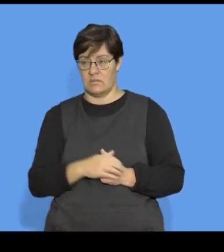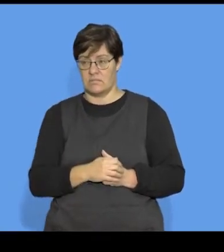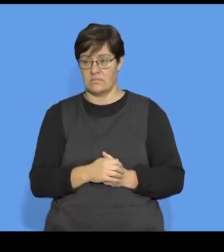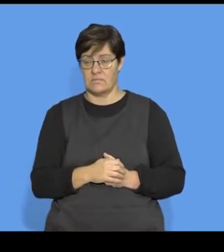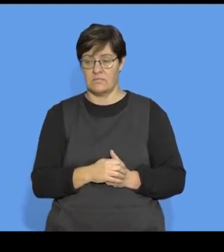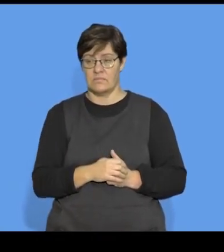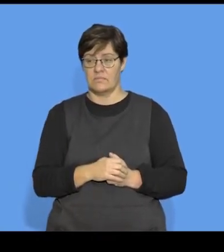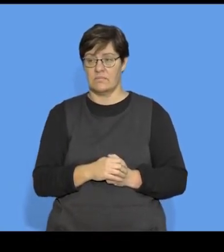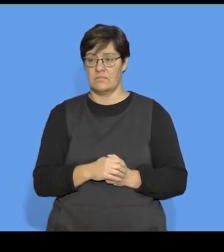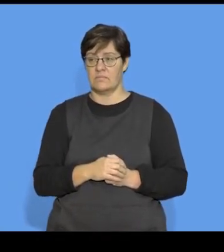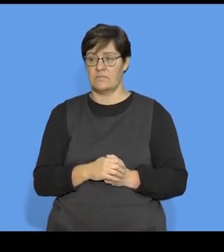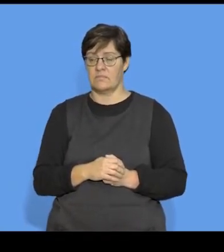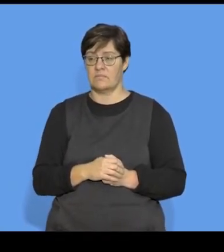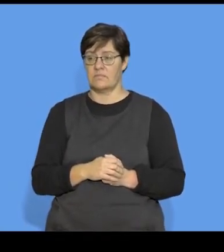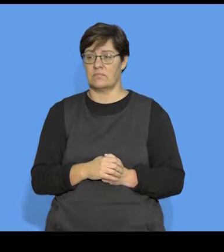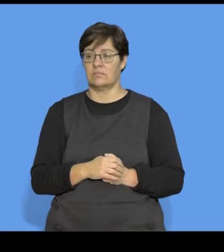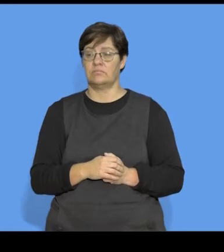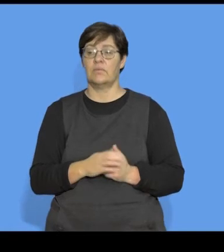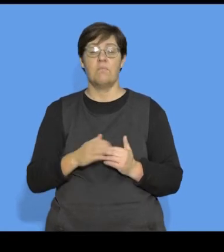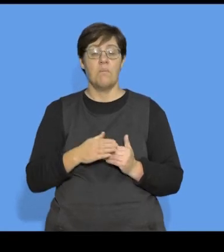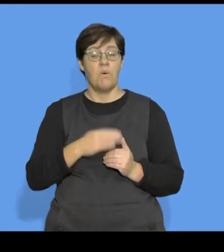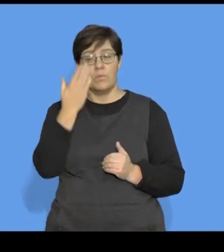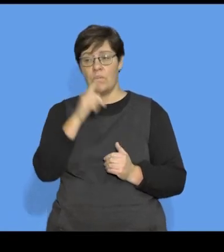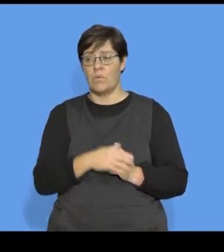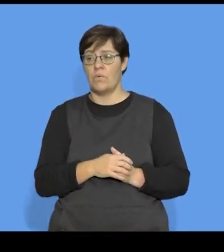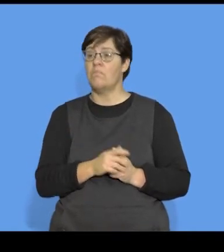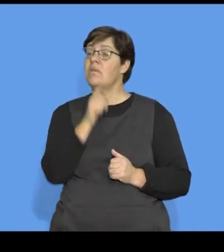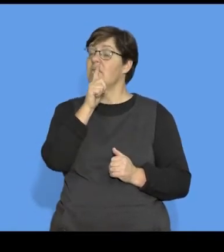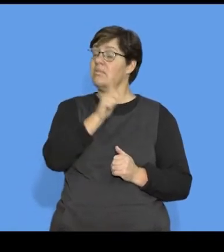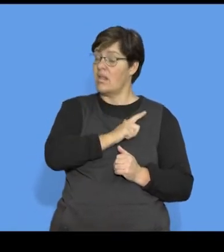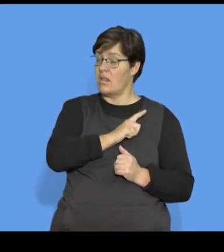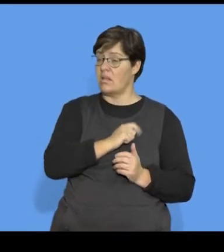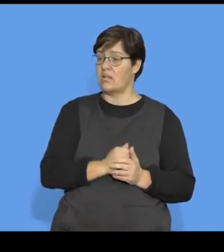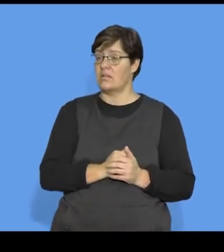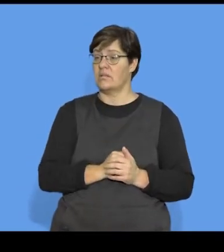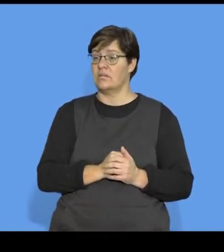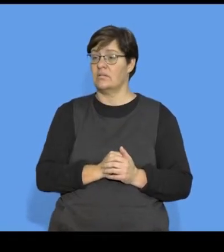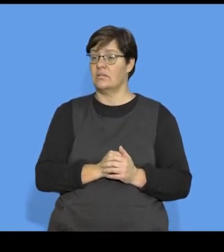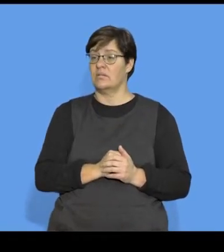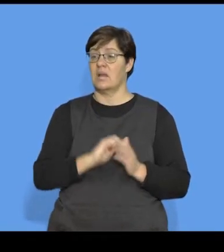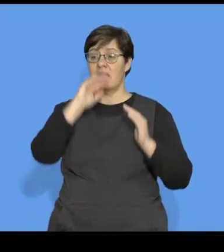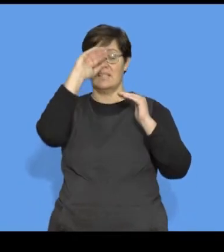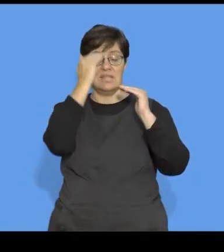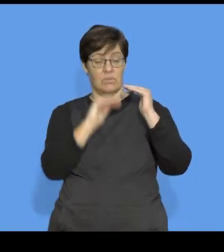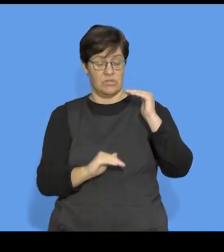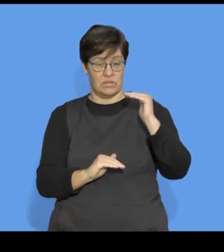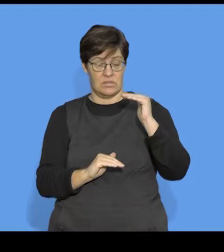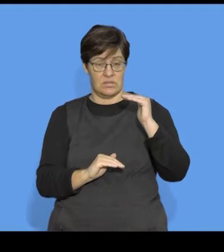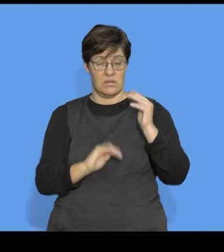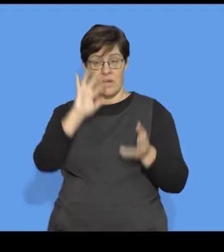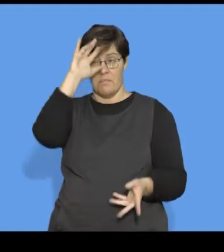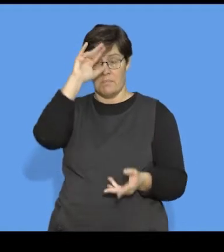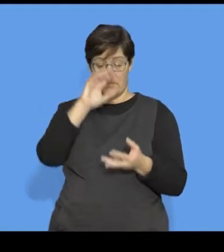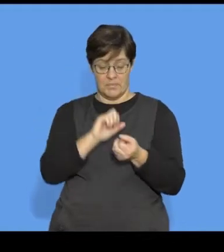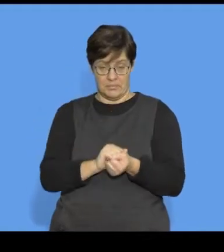price 120,000 Rand. What else do we know? We are told that the